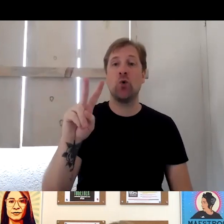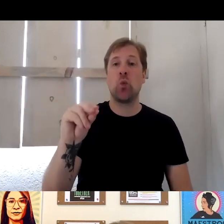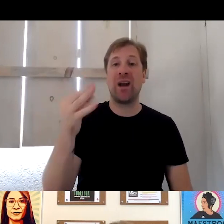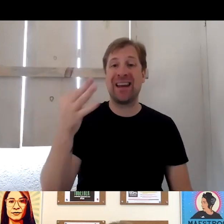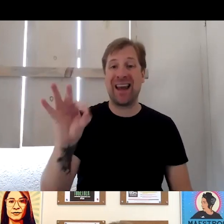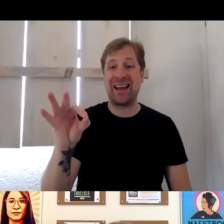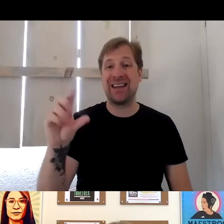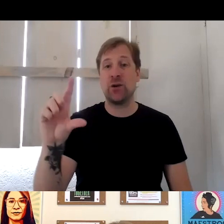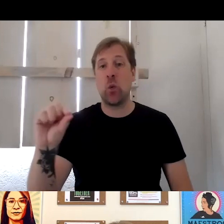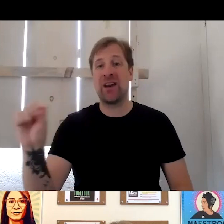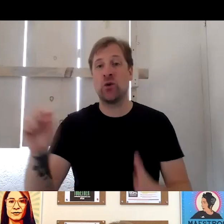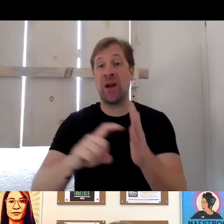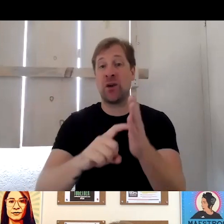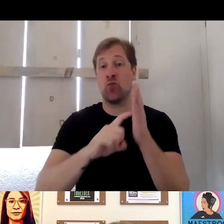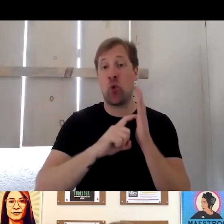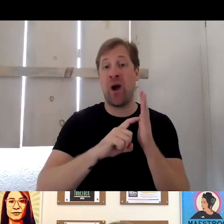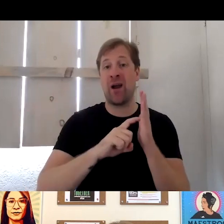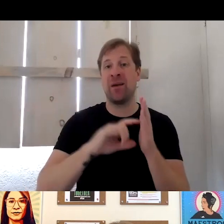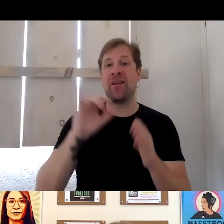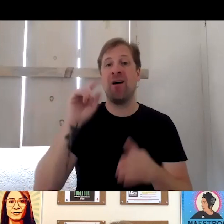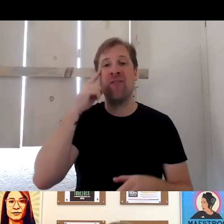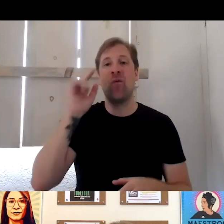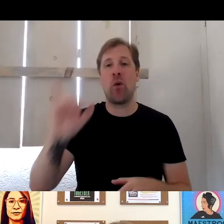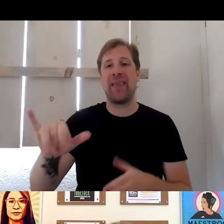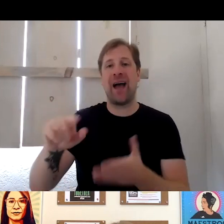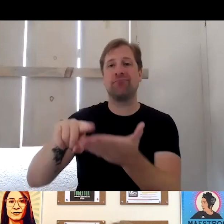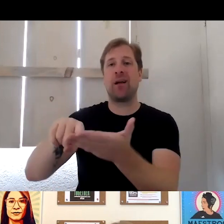2019-2020 requirement for that compensation.